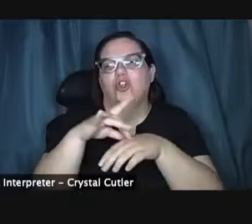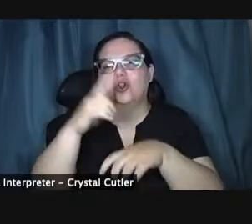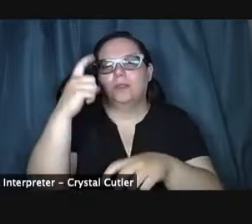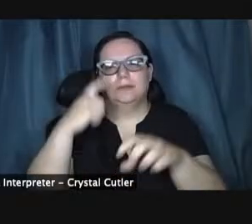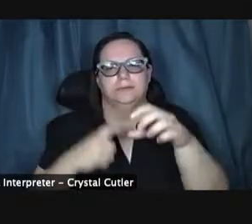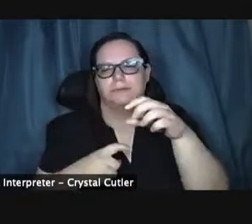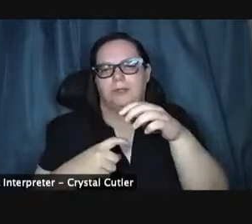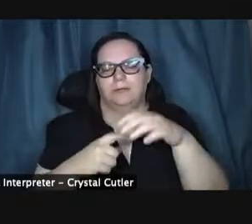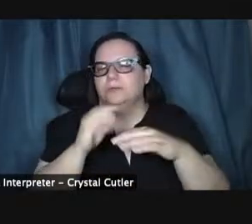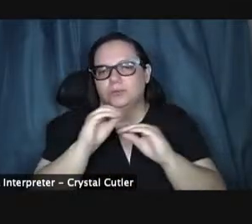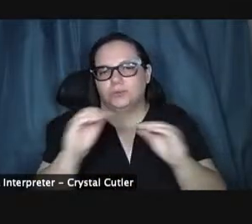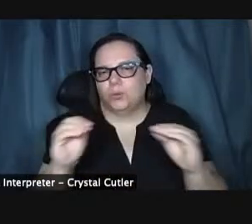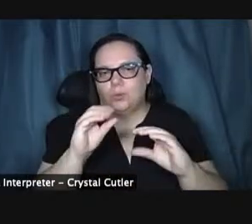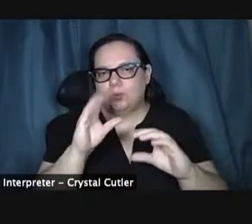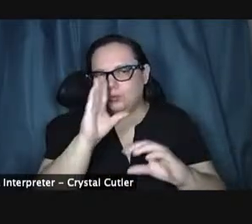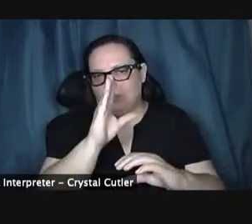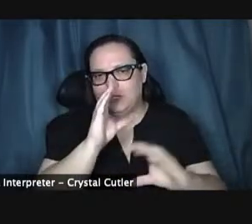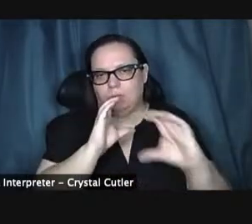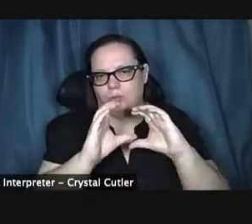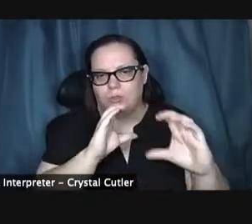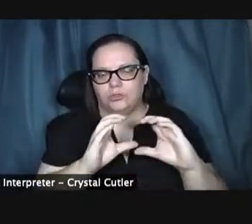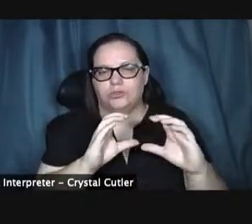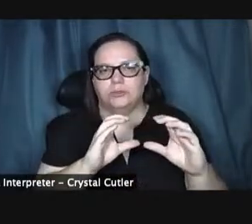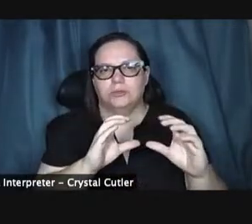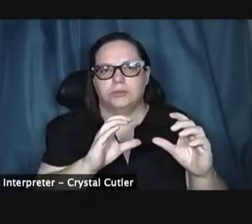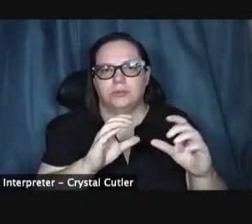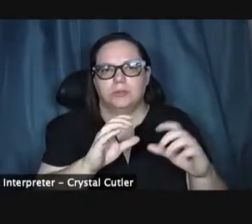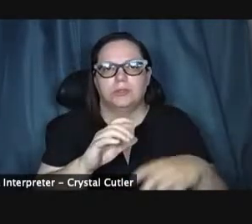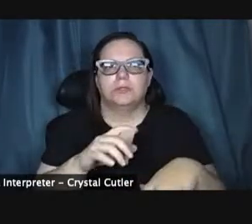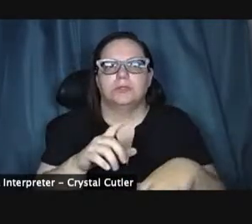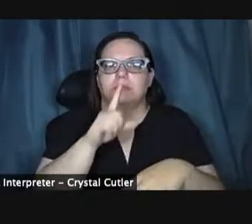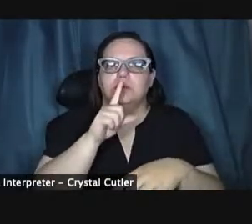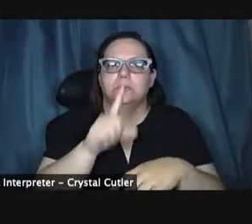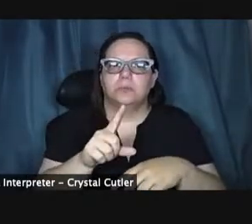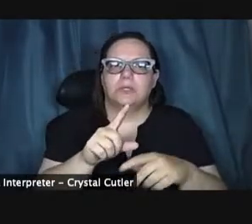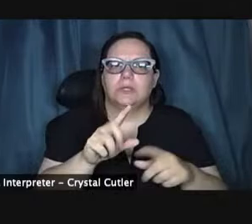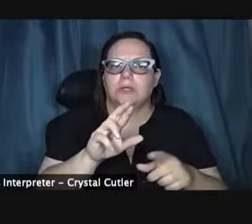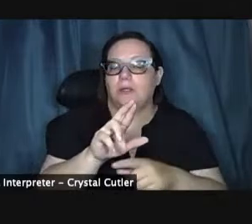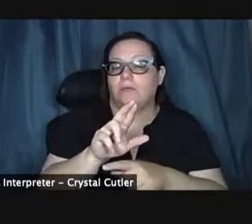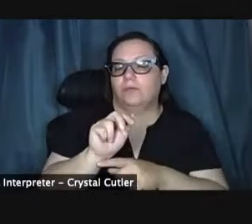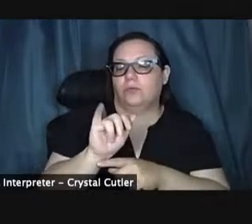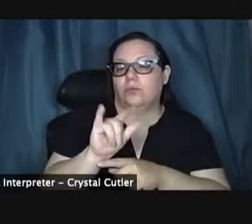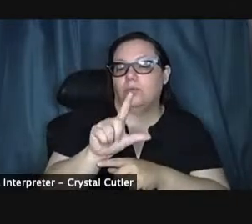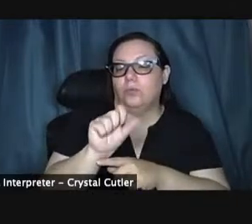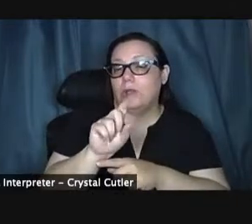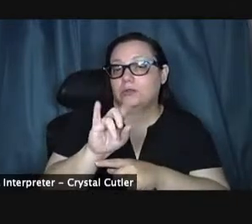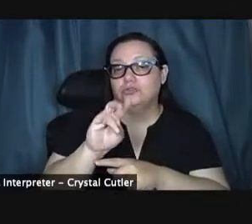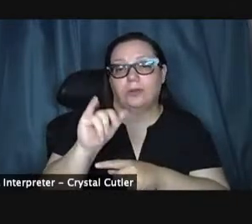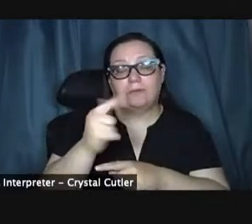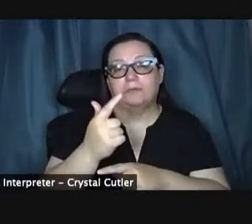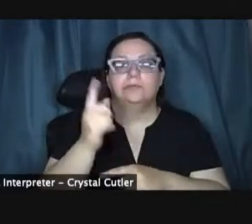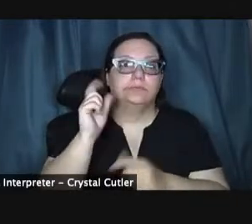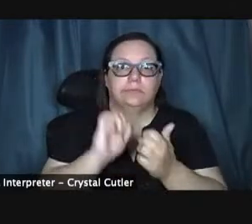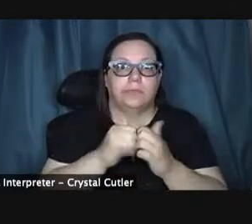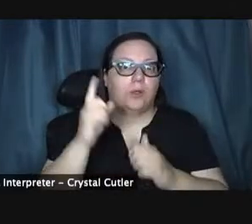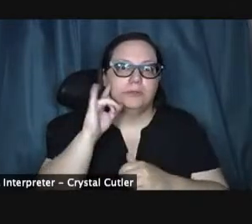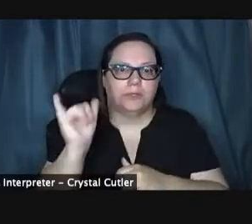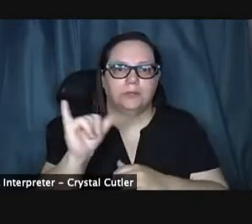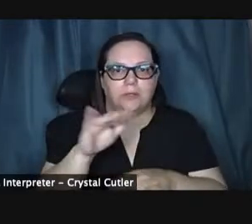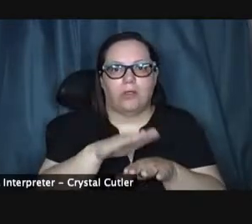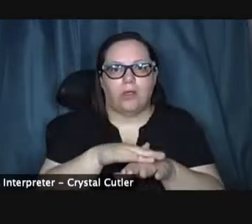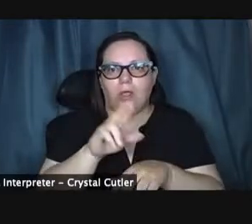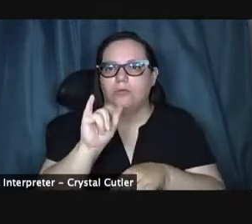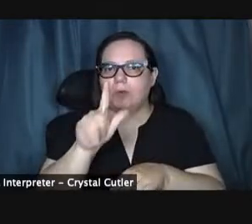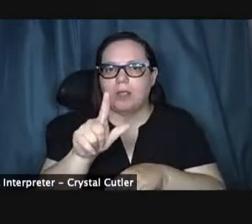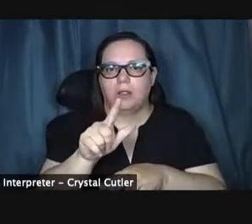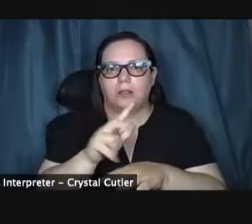have what we call rails driving and then science stations. Rails driving is how it sounds. You're on a rail, you're going as safely and